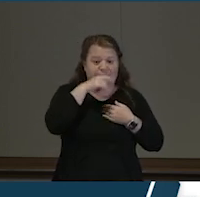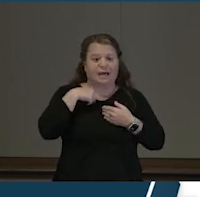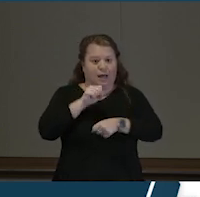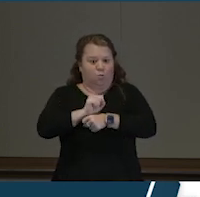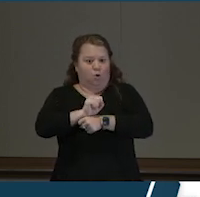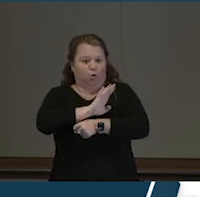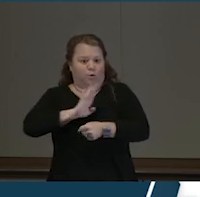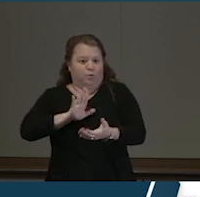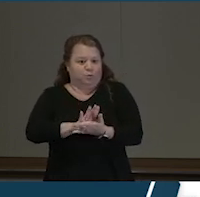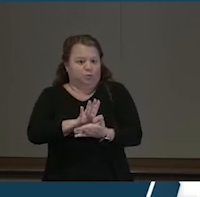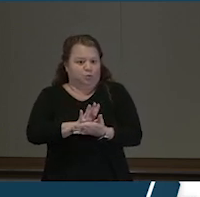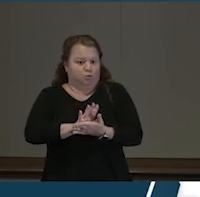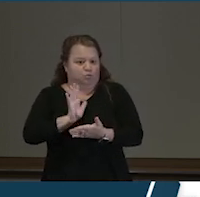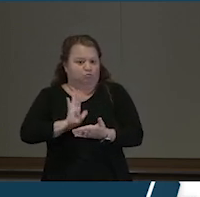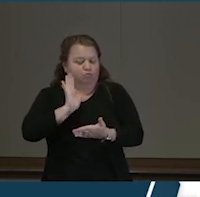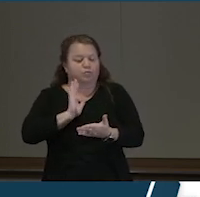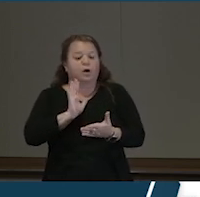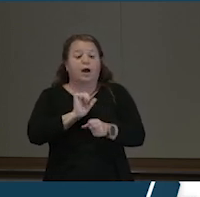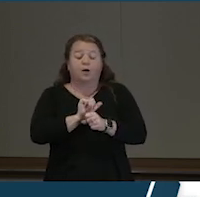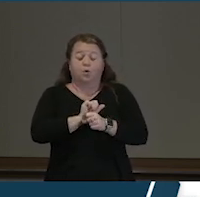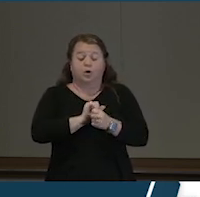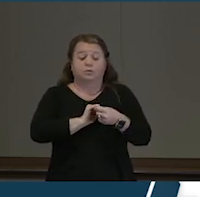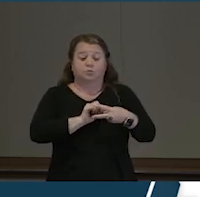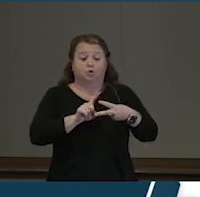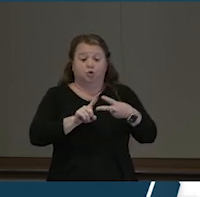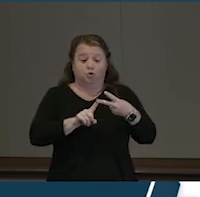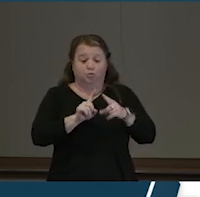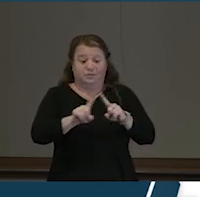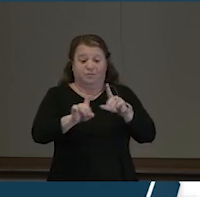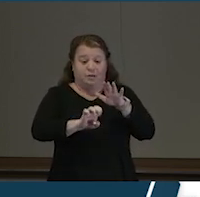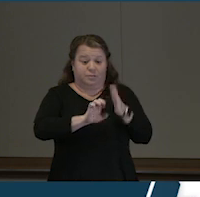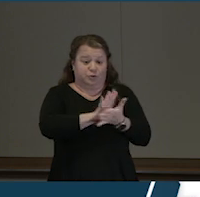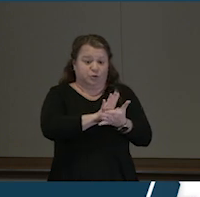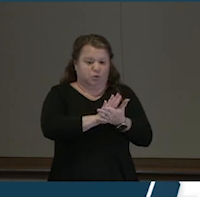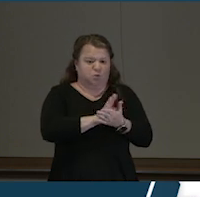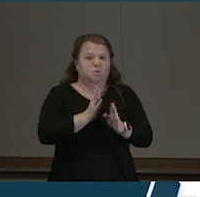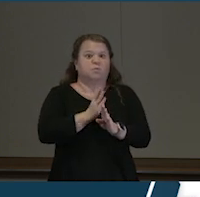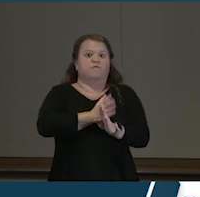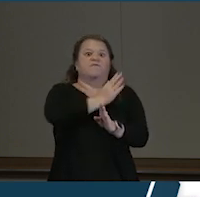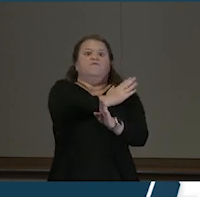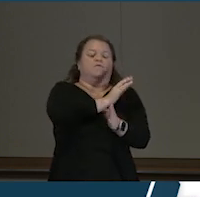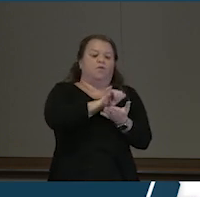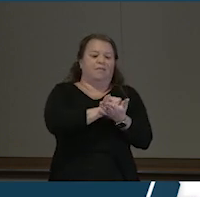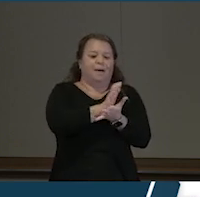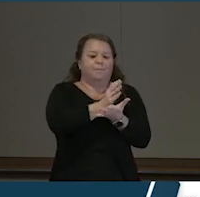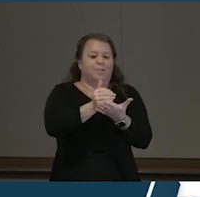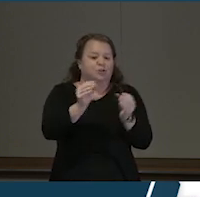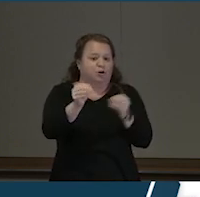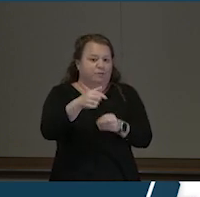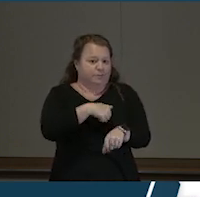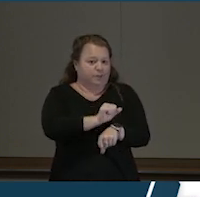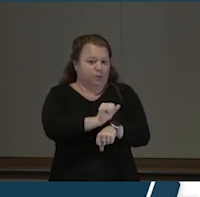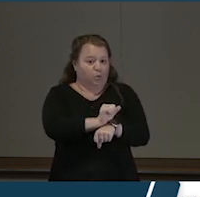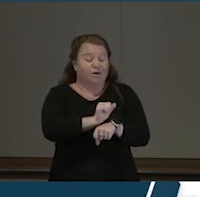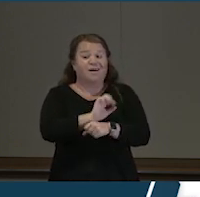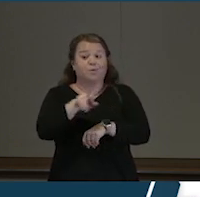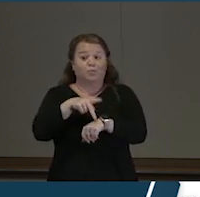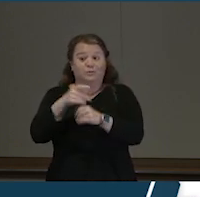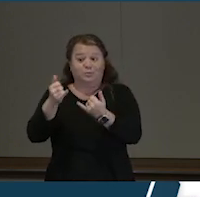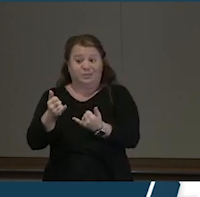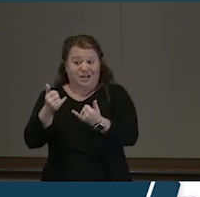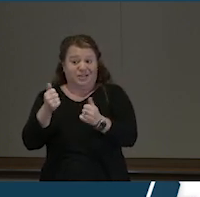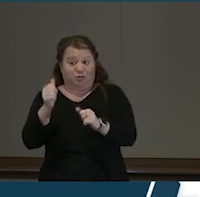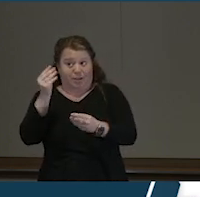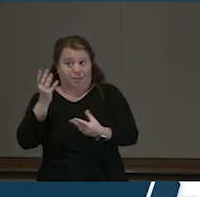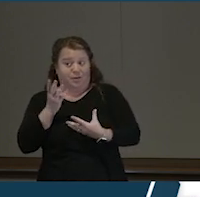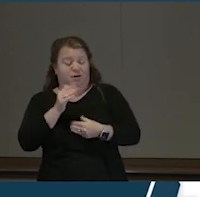schools. I worked in 2 different elementary schools. Before that, I worked in the budget office. So whenever a principal today tries to tell me